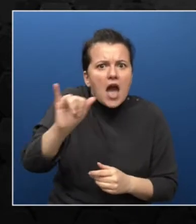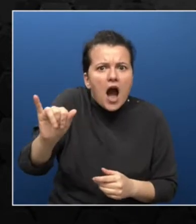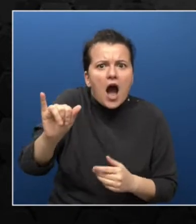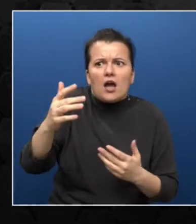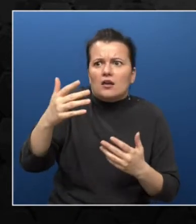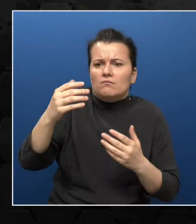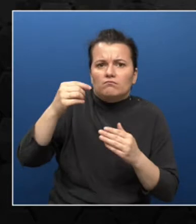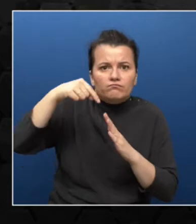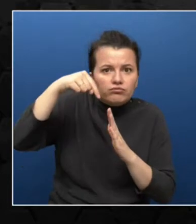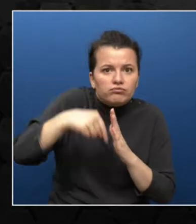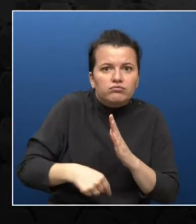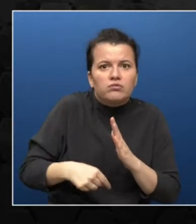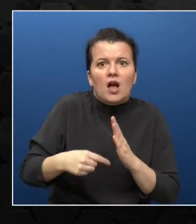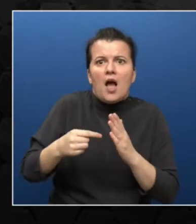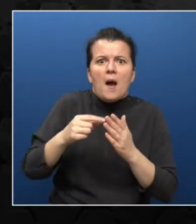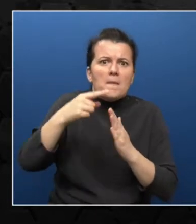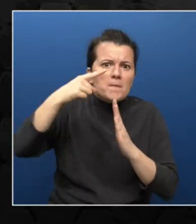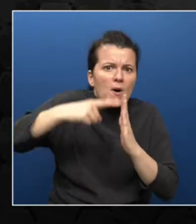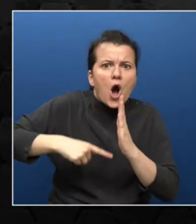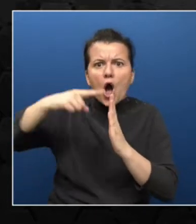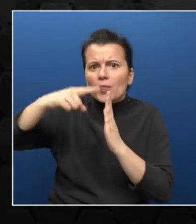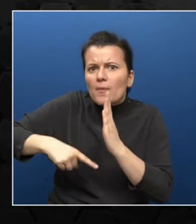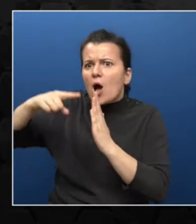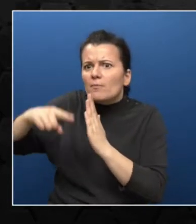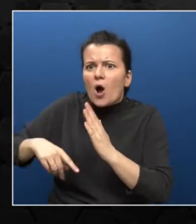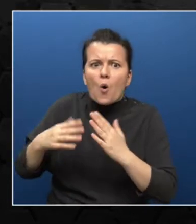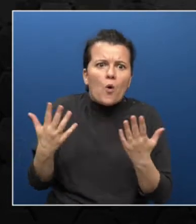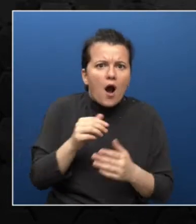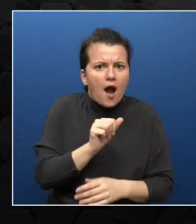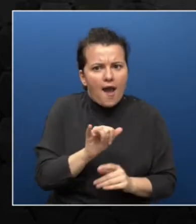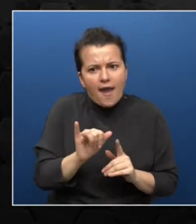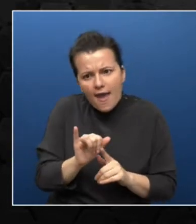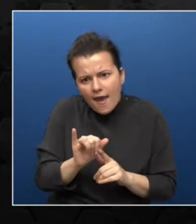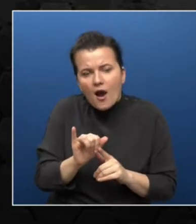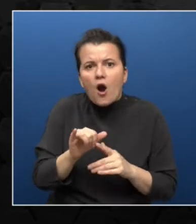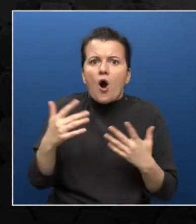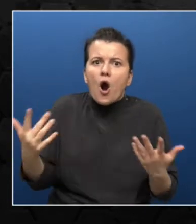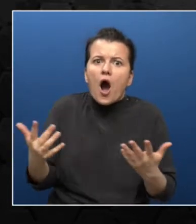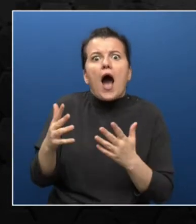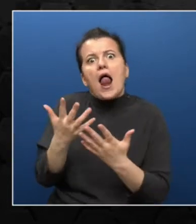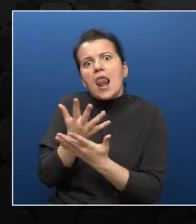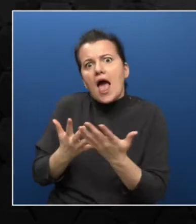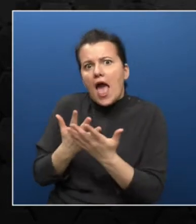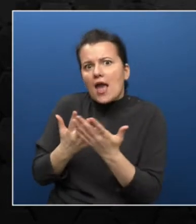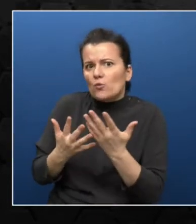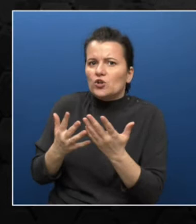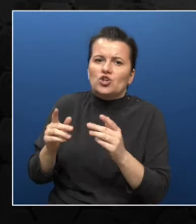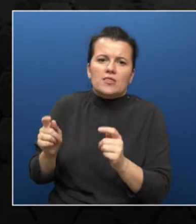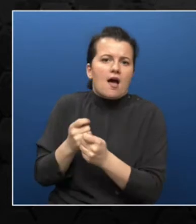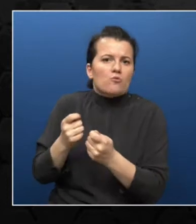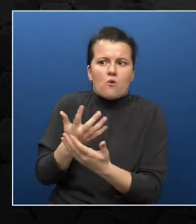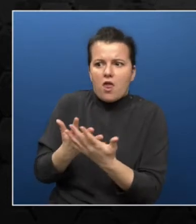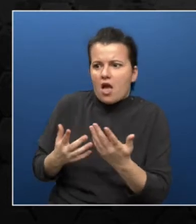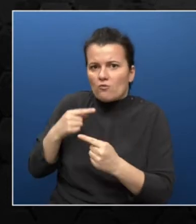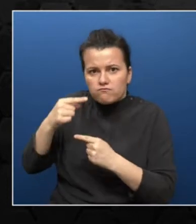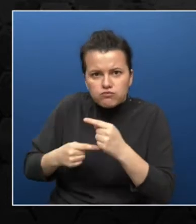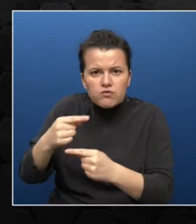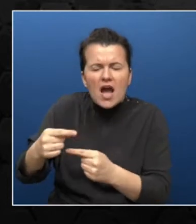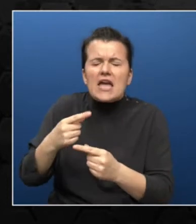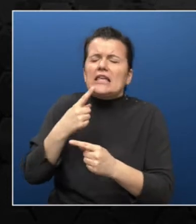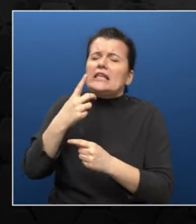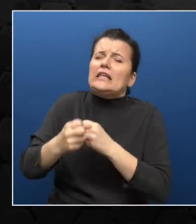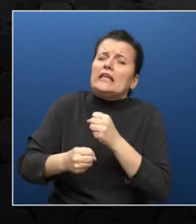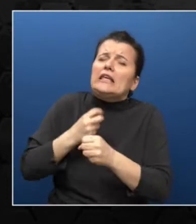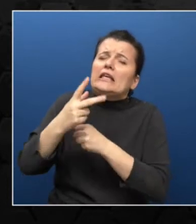of months to learn about what is AI, what is natural language processing. You don't require actually years. You can